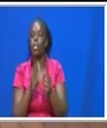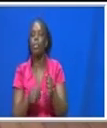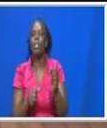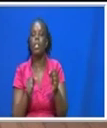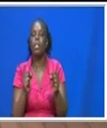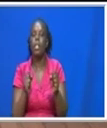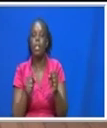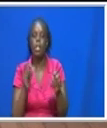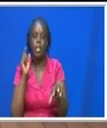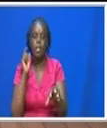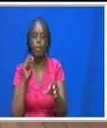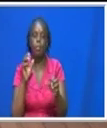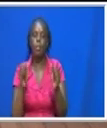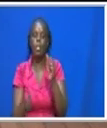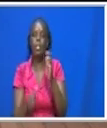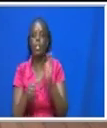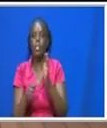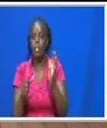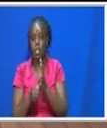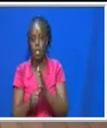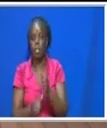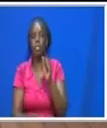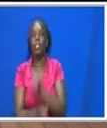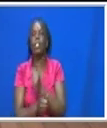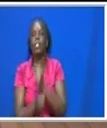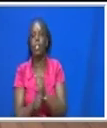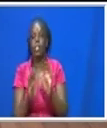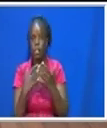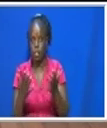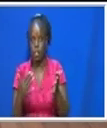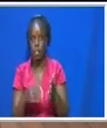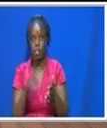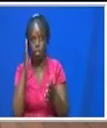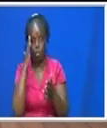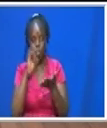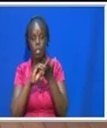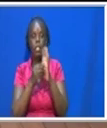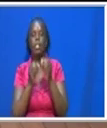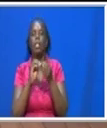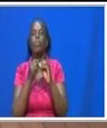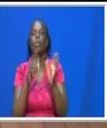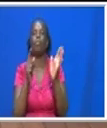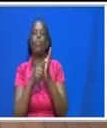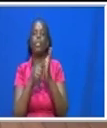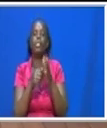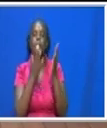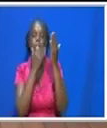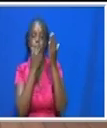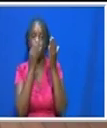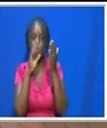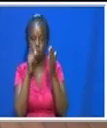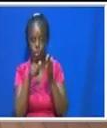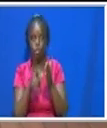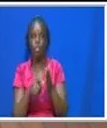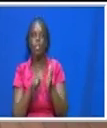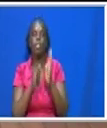harmful or poisonous substances. Now take note of the number of points that are required as per the instructions